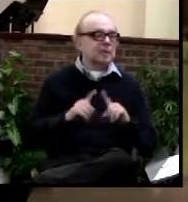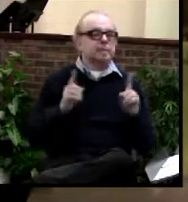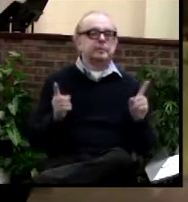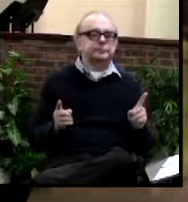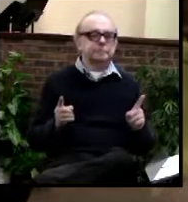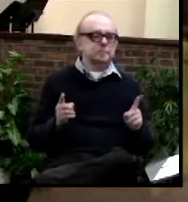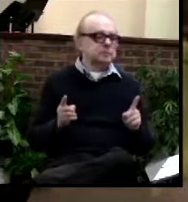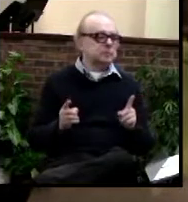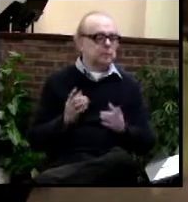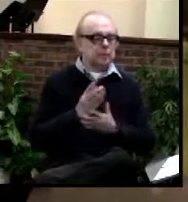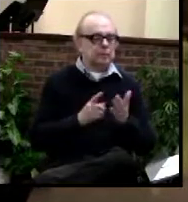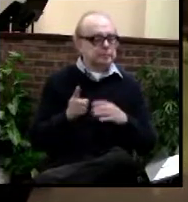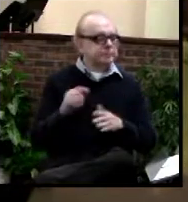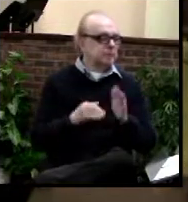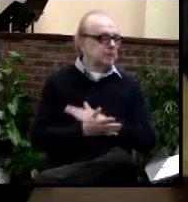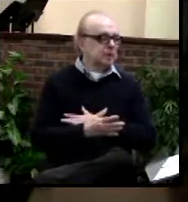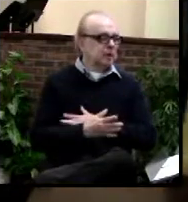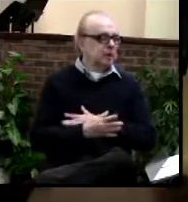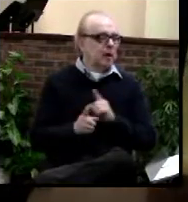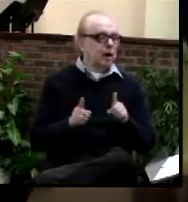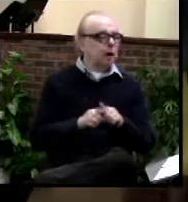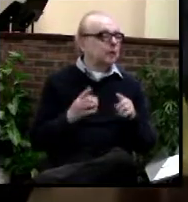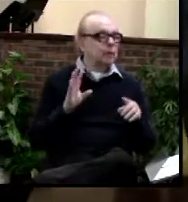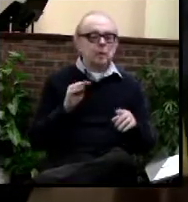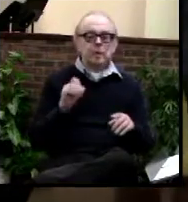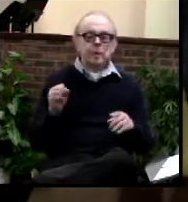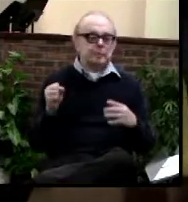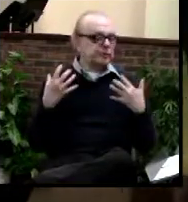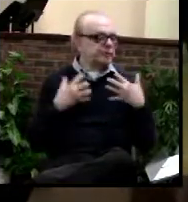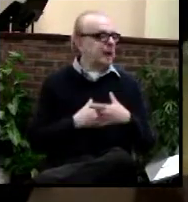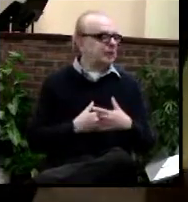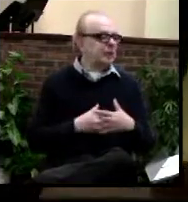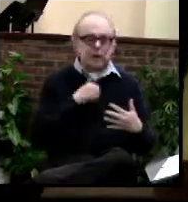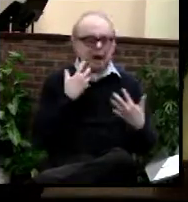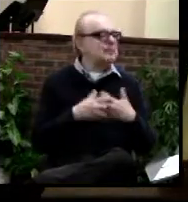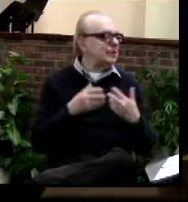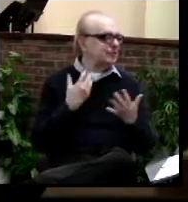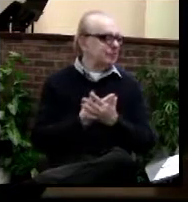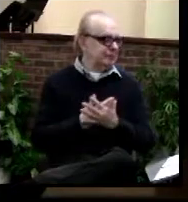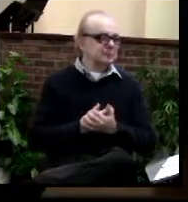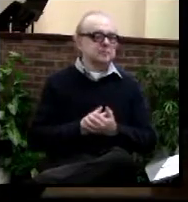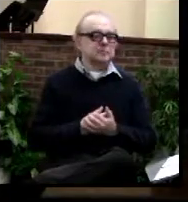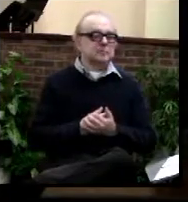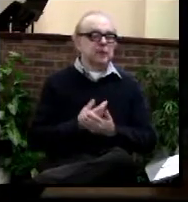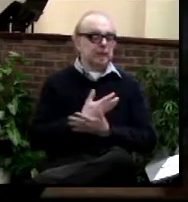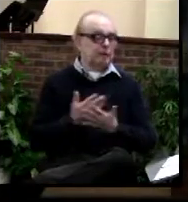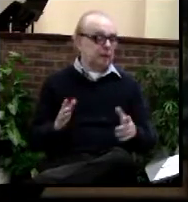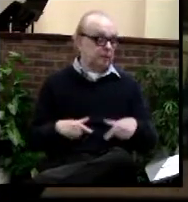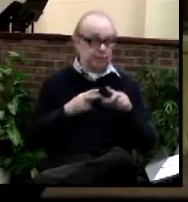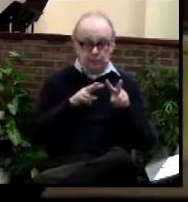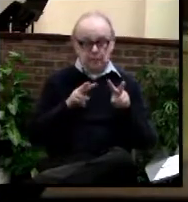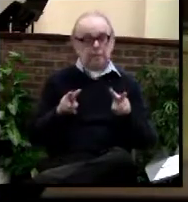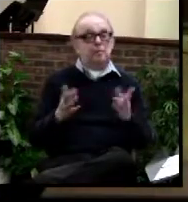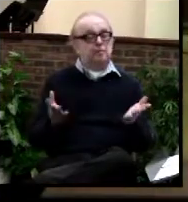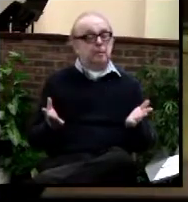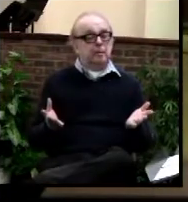could be that some of you here this morning are also mismatched. It could be that there are some things in your life that you look at and